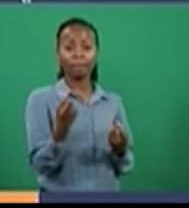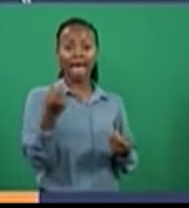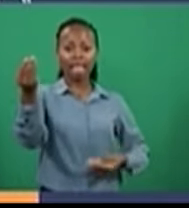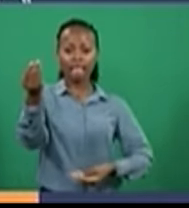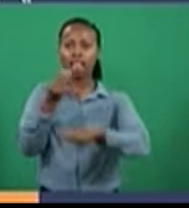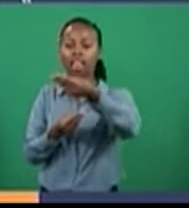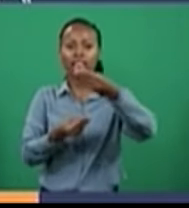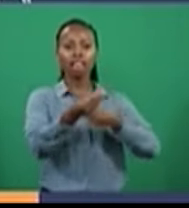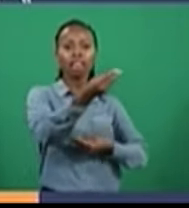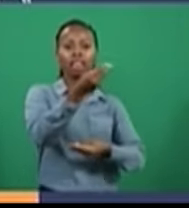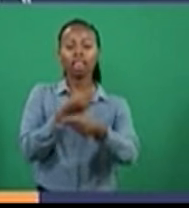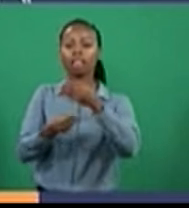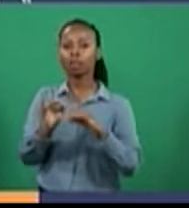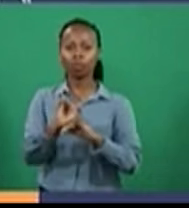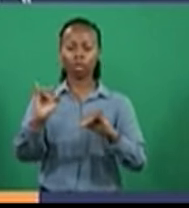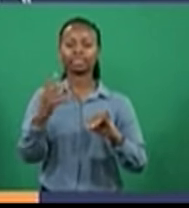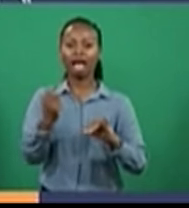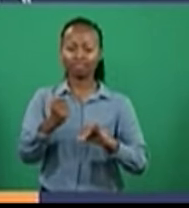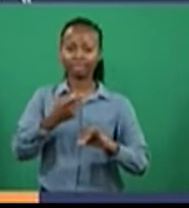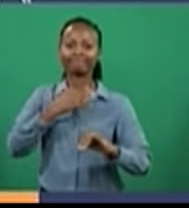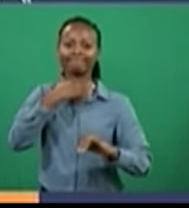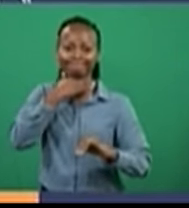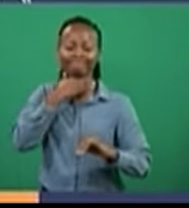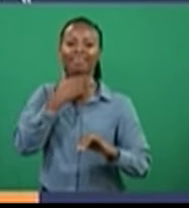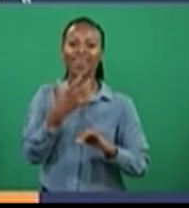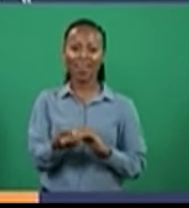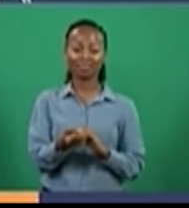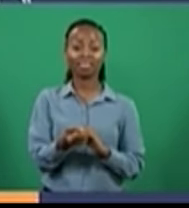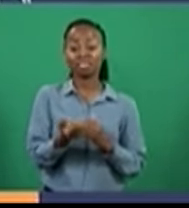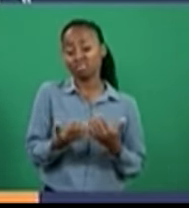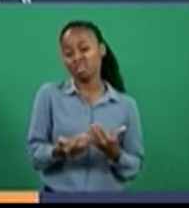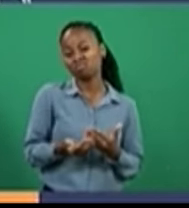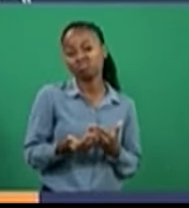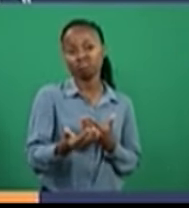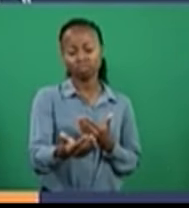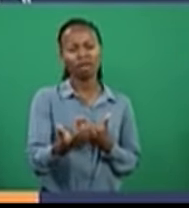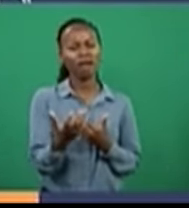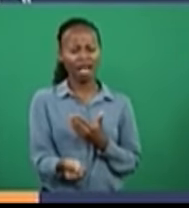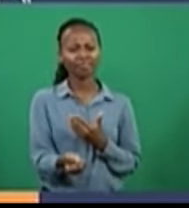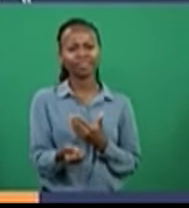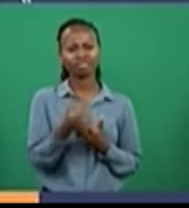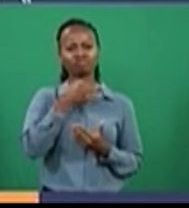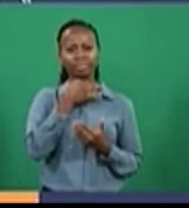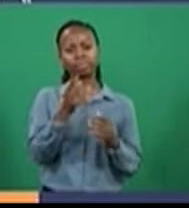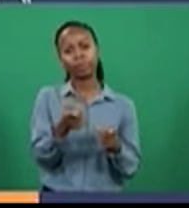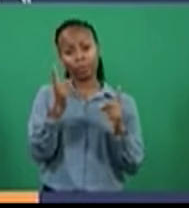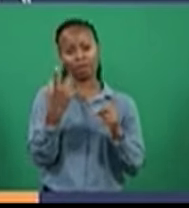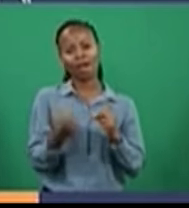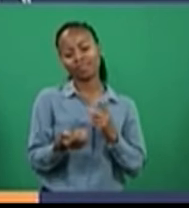the various risks to the inflation forecast are skewed to the upside.